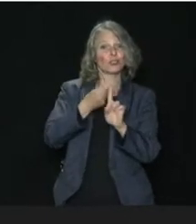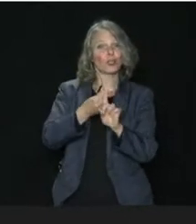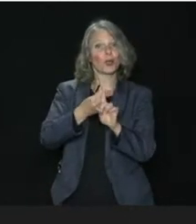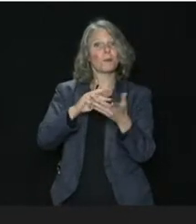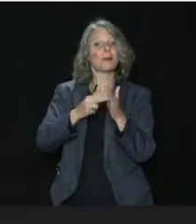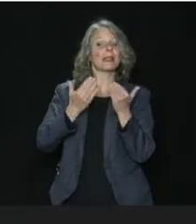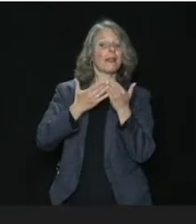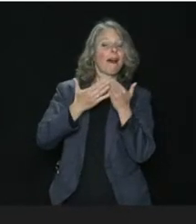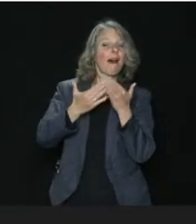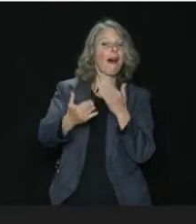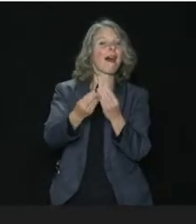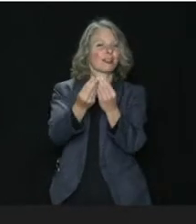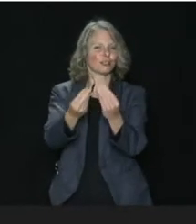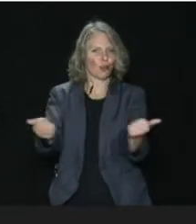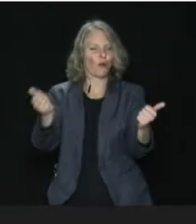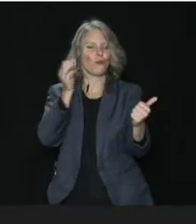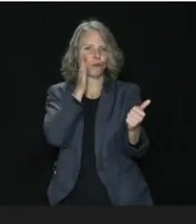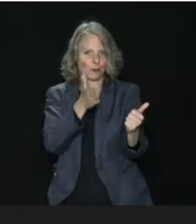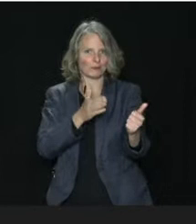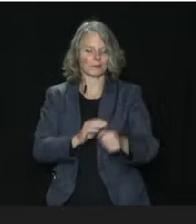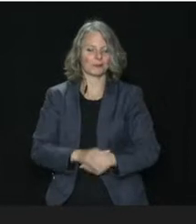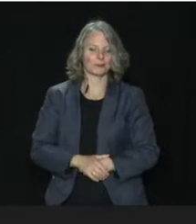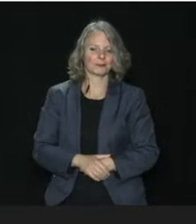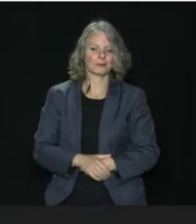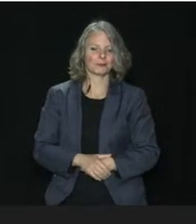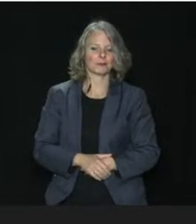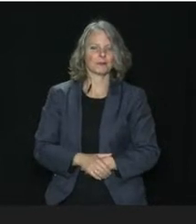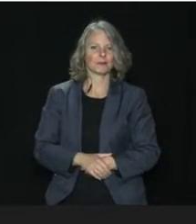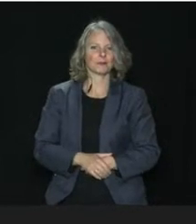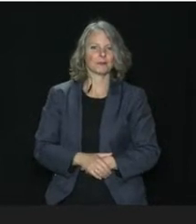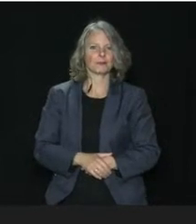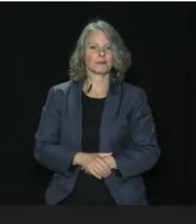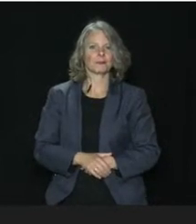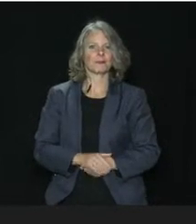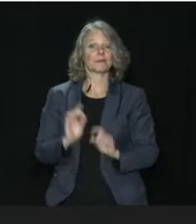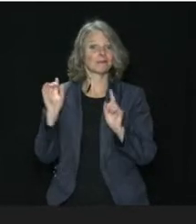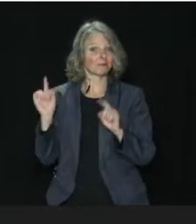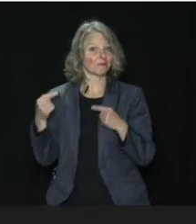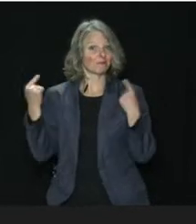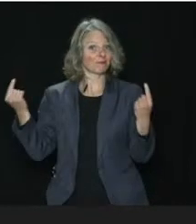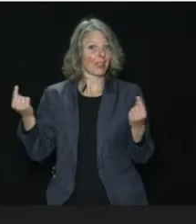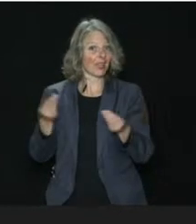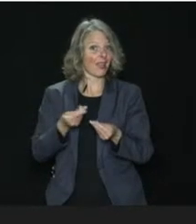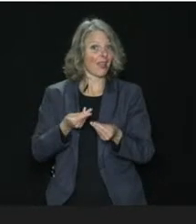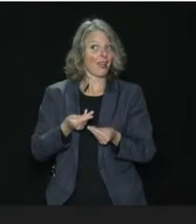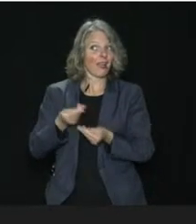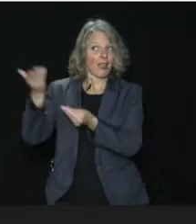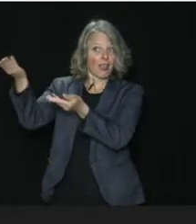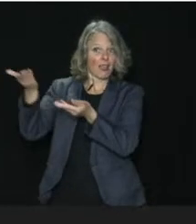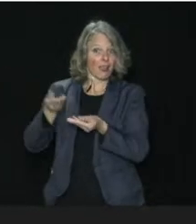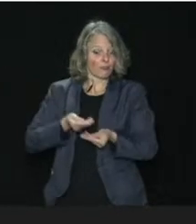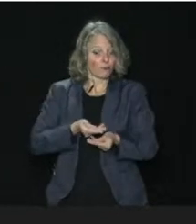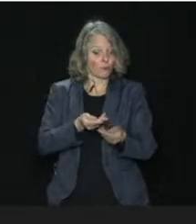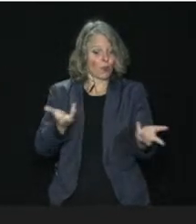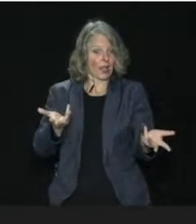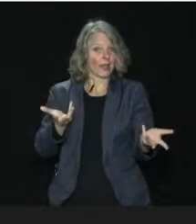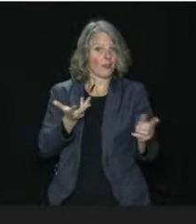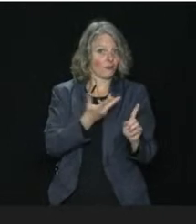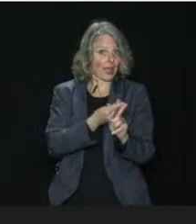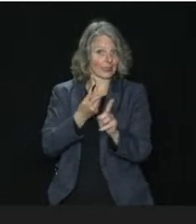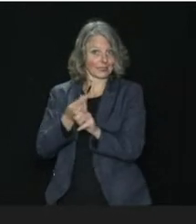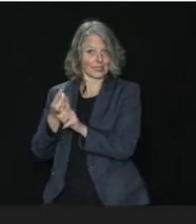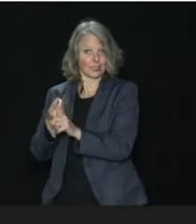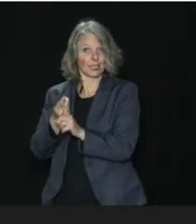the end of this pandemic. All vaccines in Canada have been approved by Health Canada.